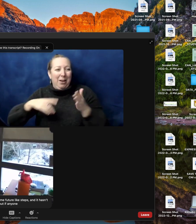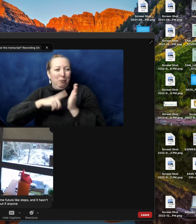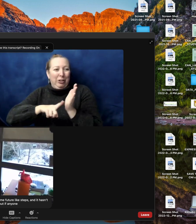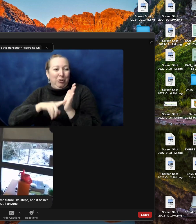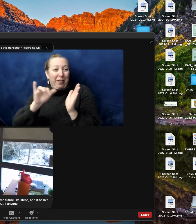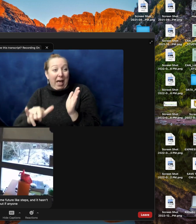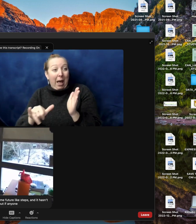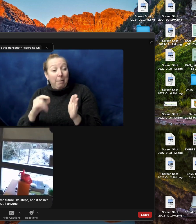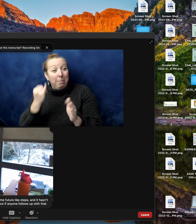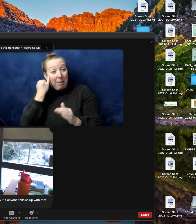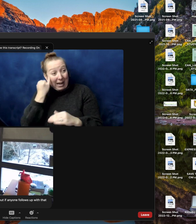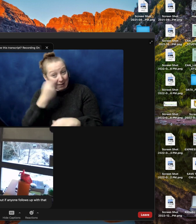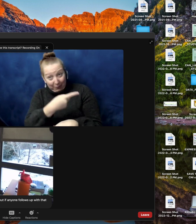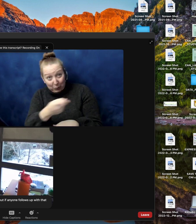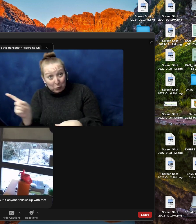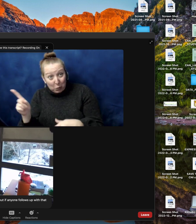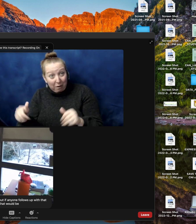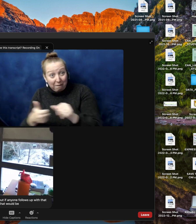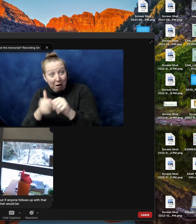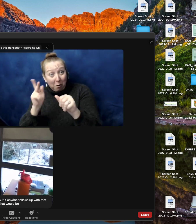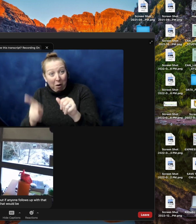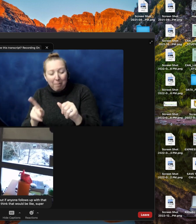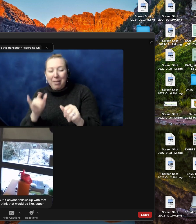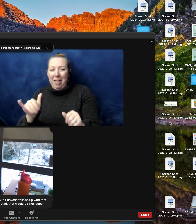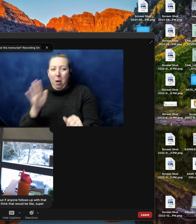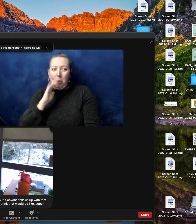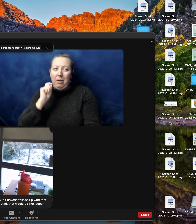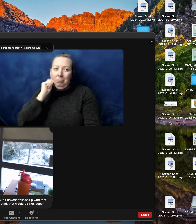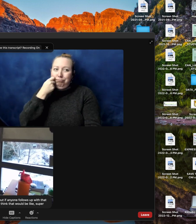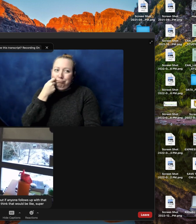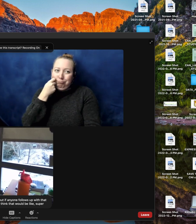that condition, I think that would be like super cool.